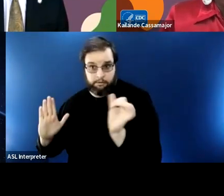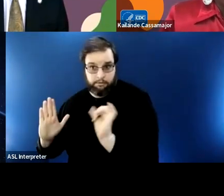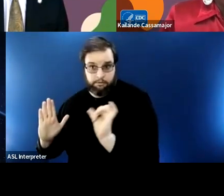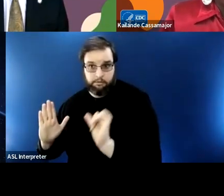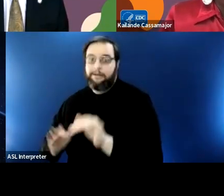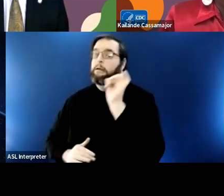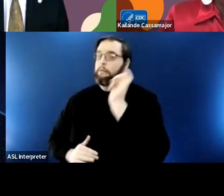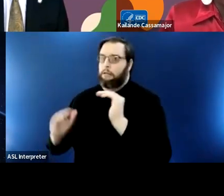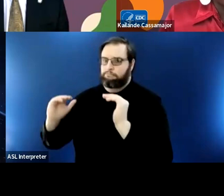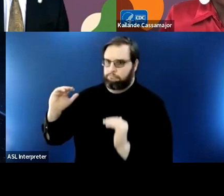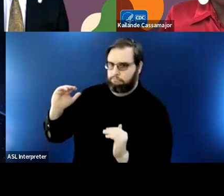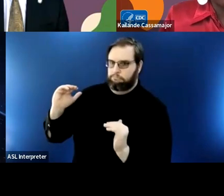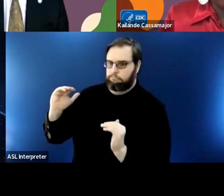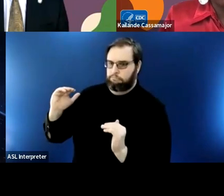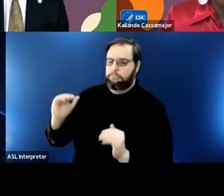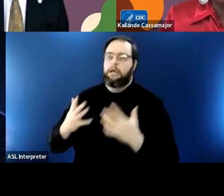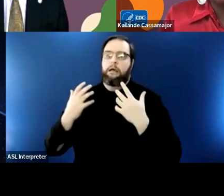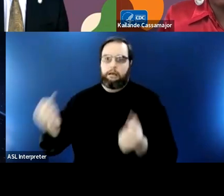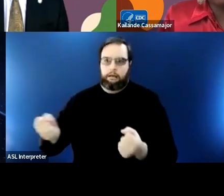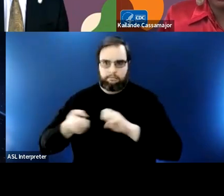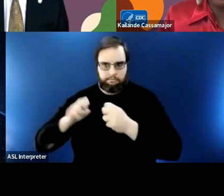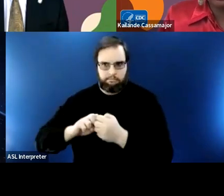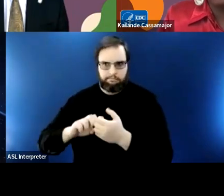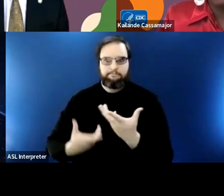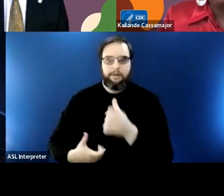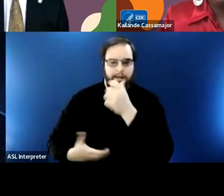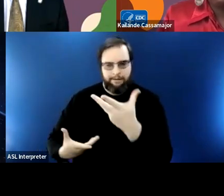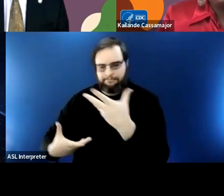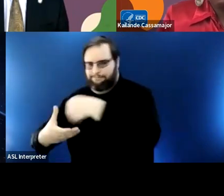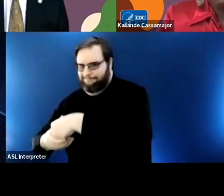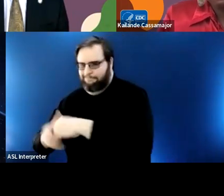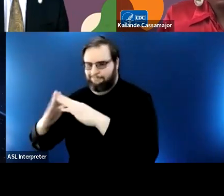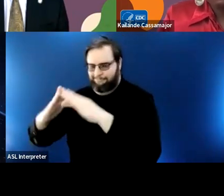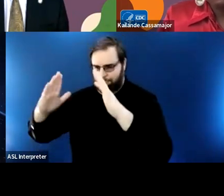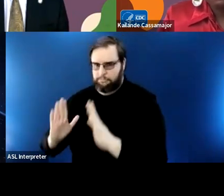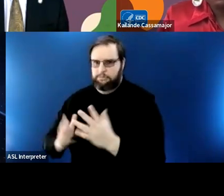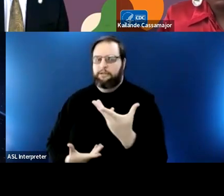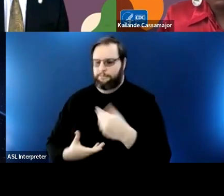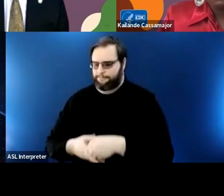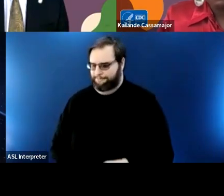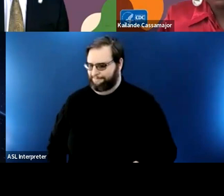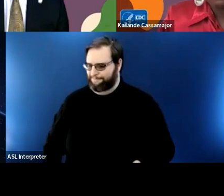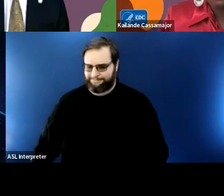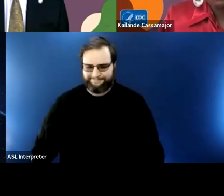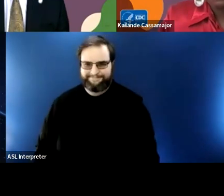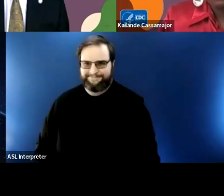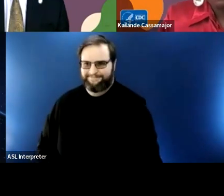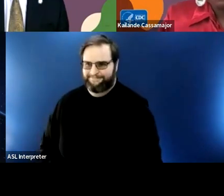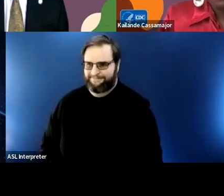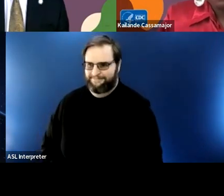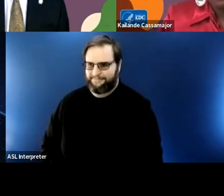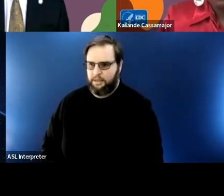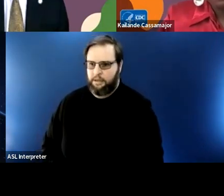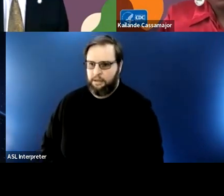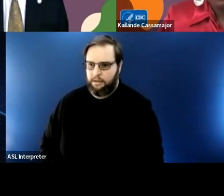as a health issue, as well as interventions. Great, thanks. Brandon, did you want to add